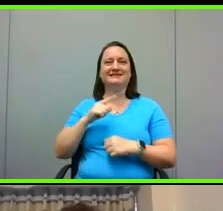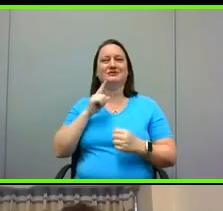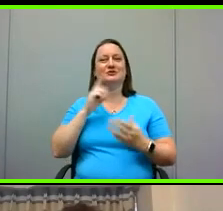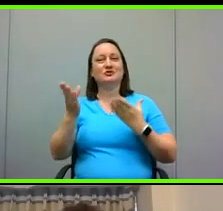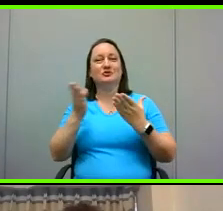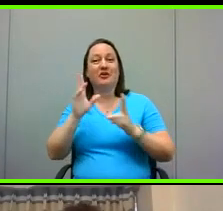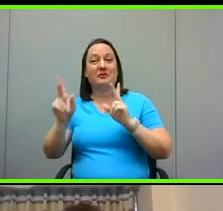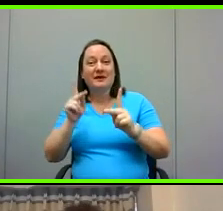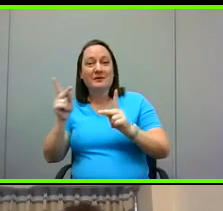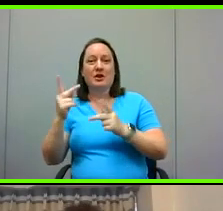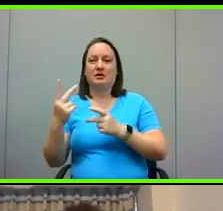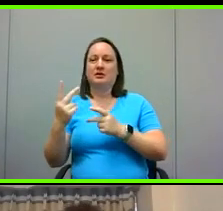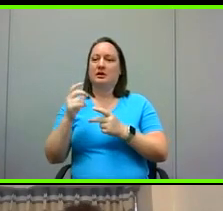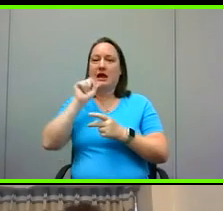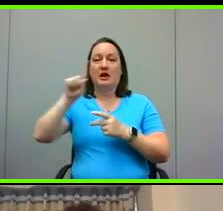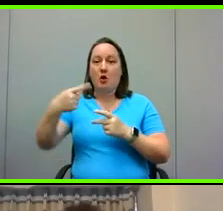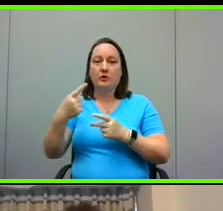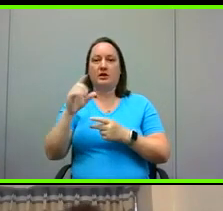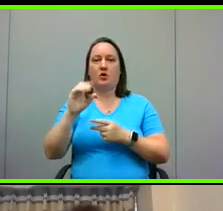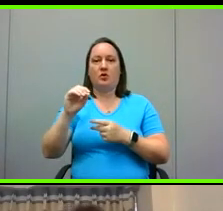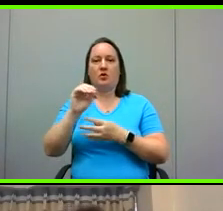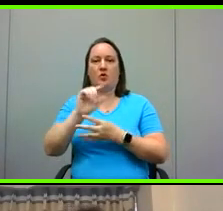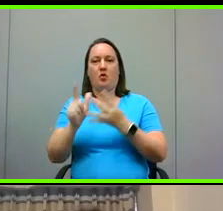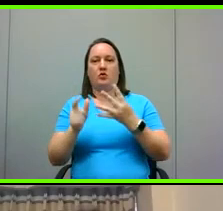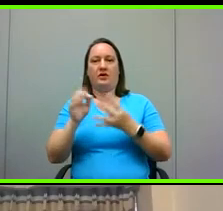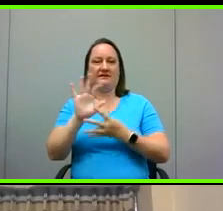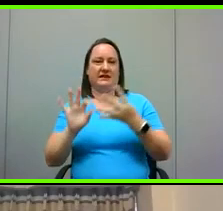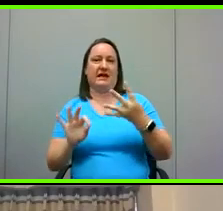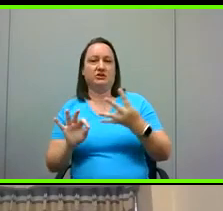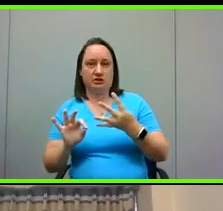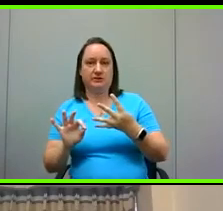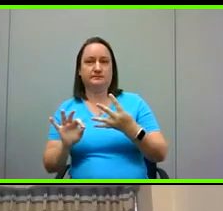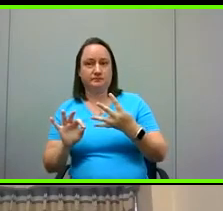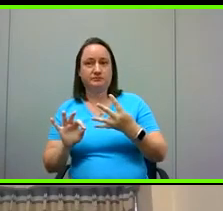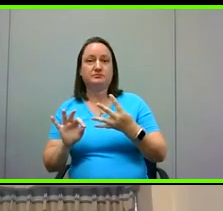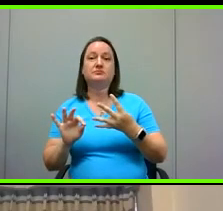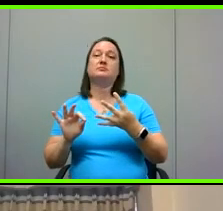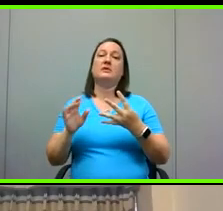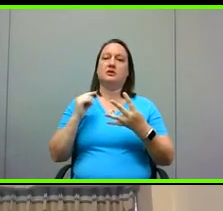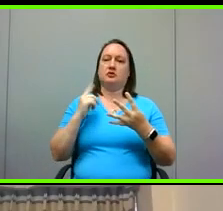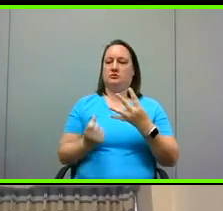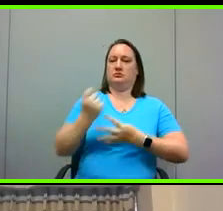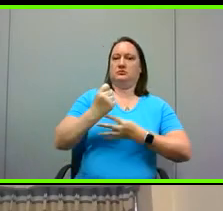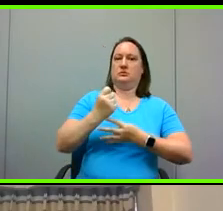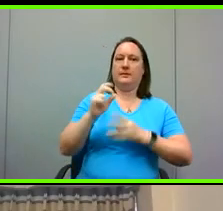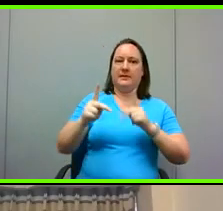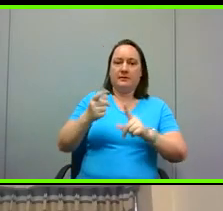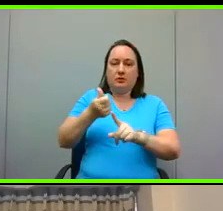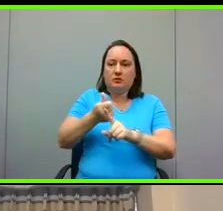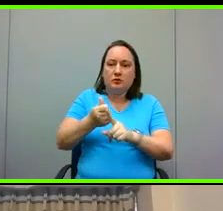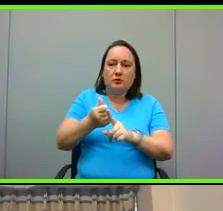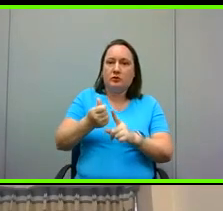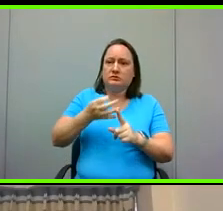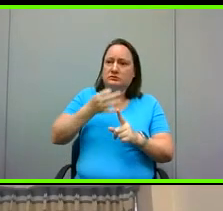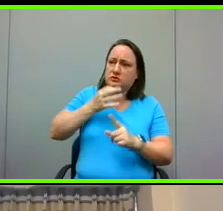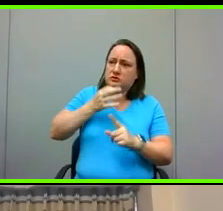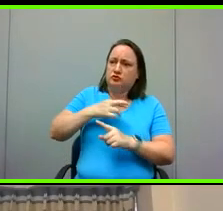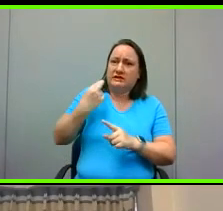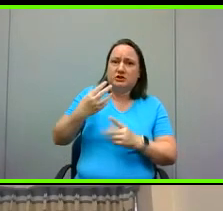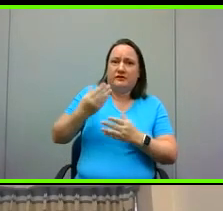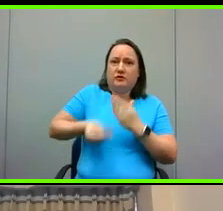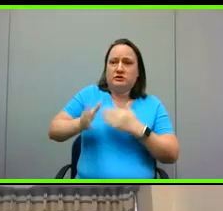of the order of selection, to work with those individuals who were at risk, imminent risk of losing their jobs. And there